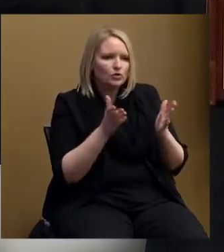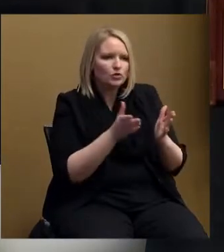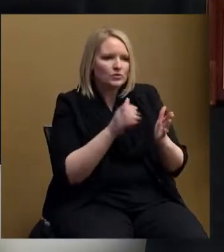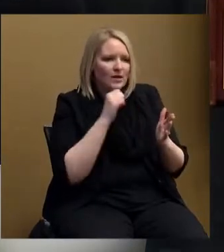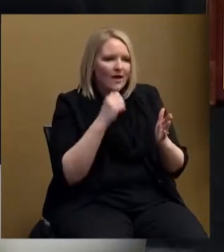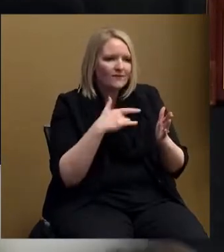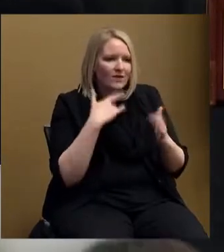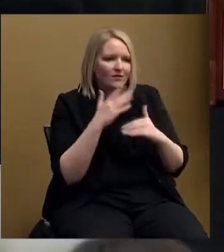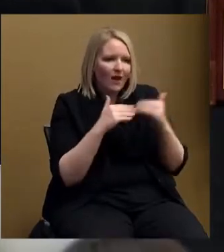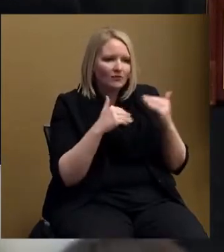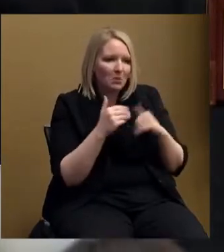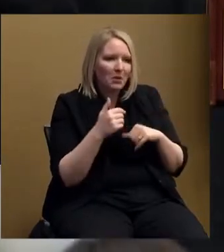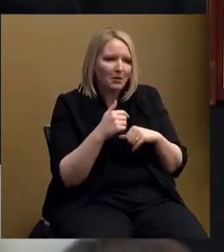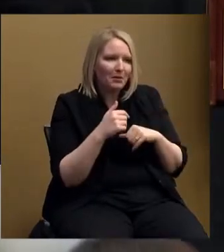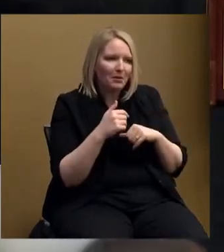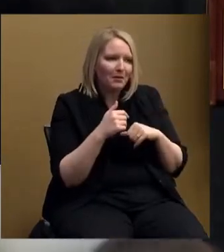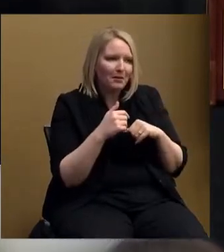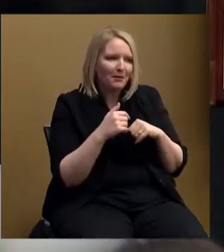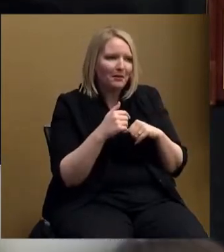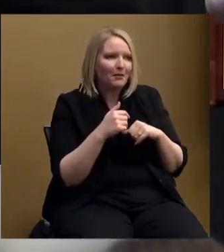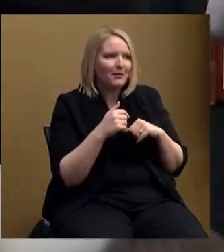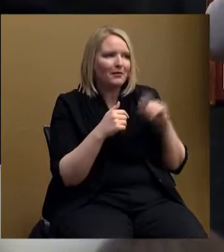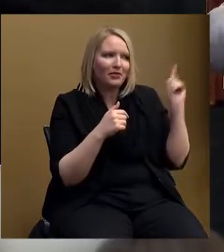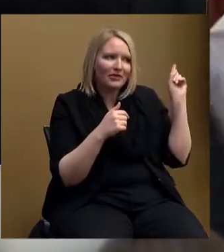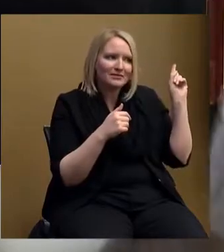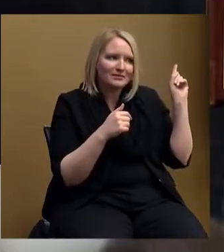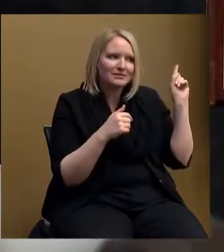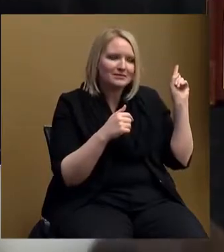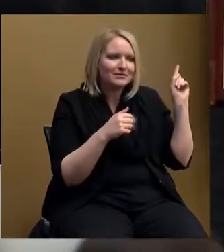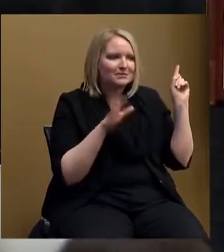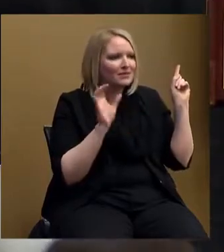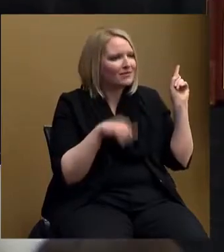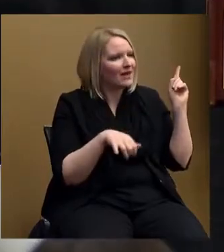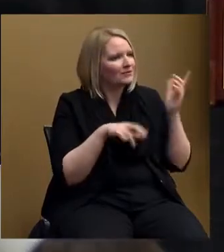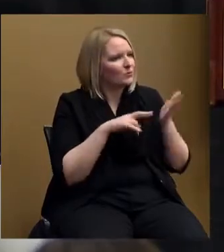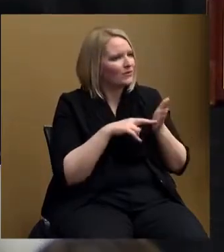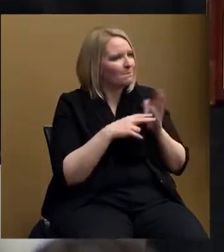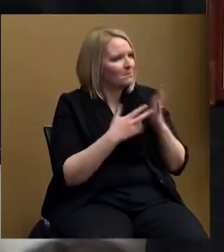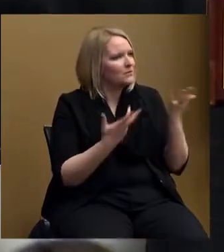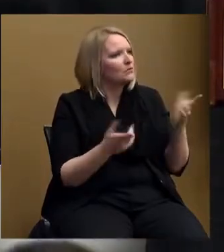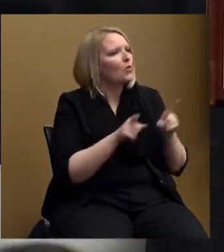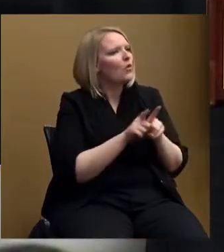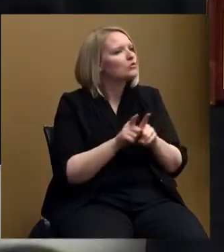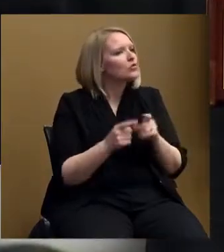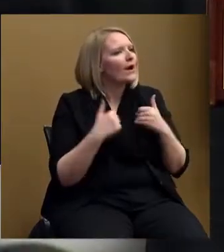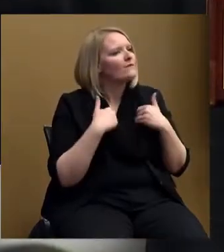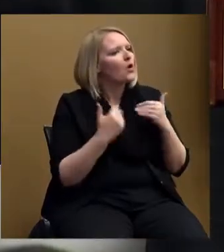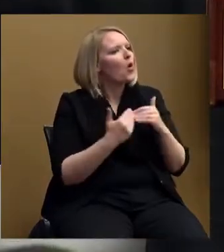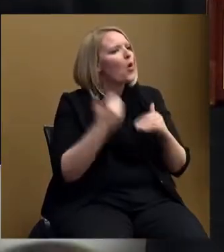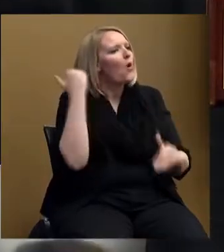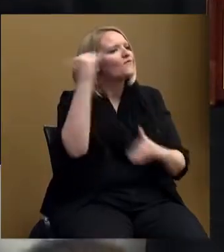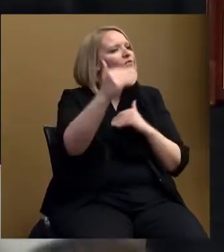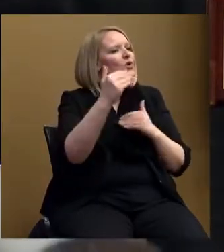of non-intuitive road here, but that's kind of what that's like. You also have